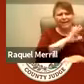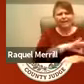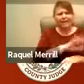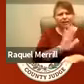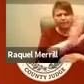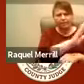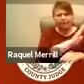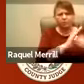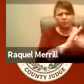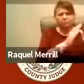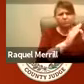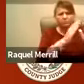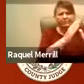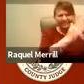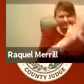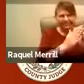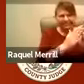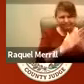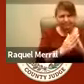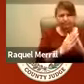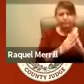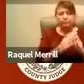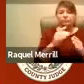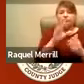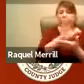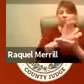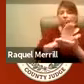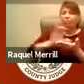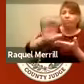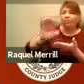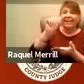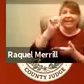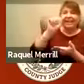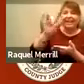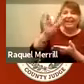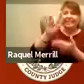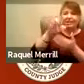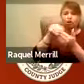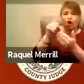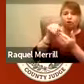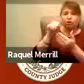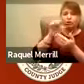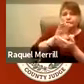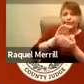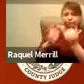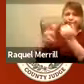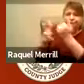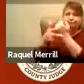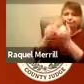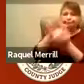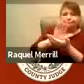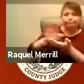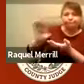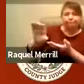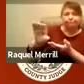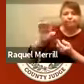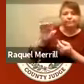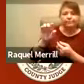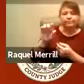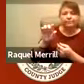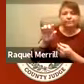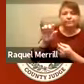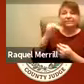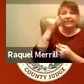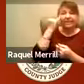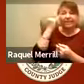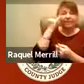their municipality. We set aside an additional $18 that we said that, well, if